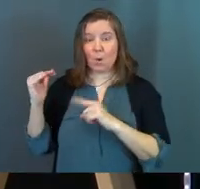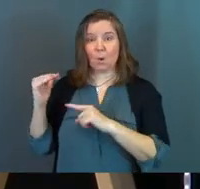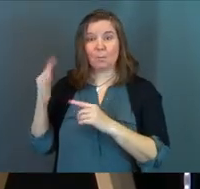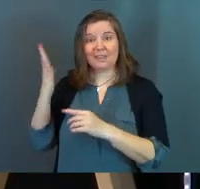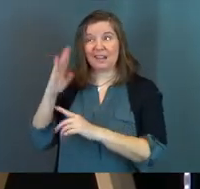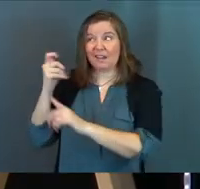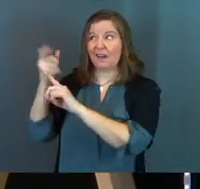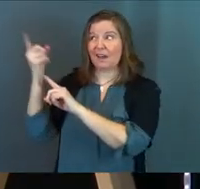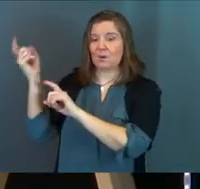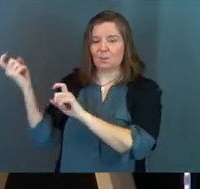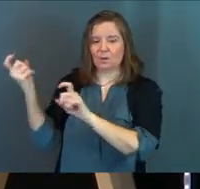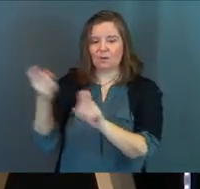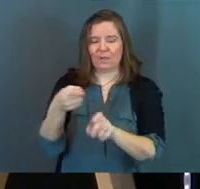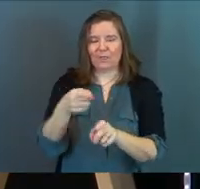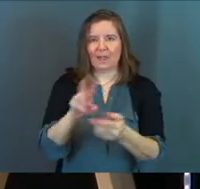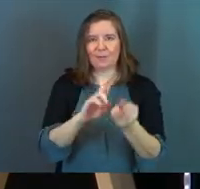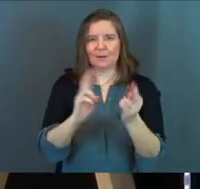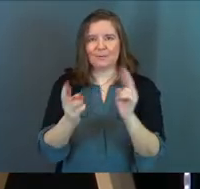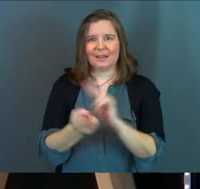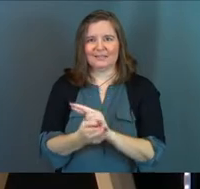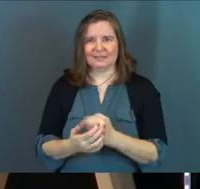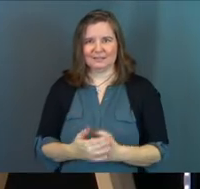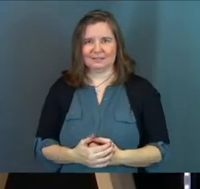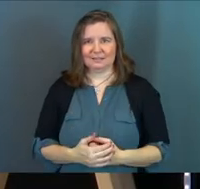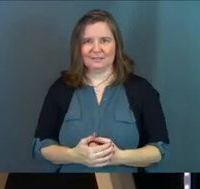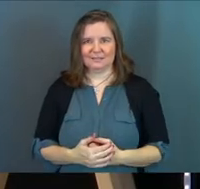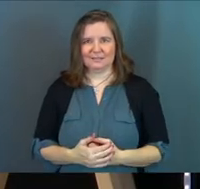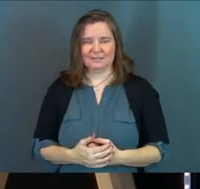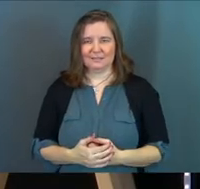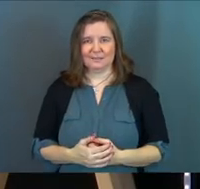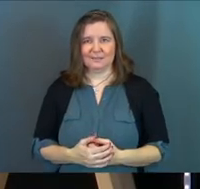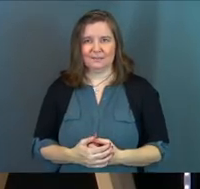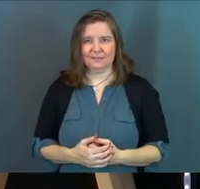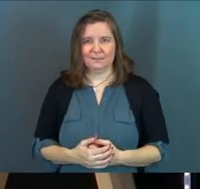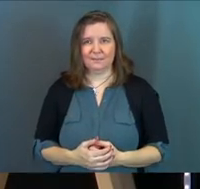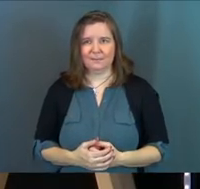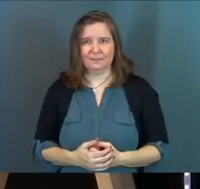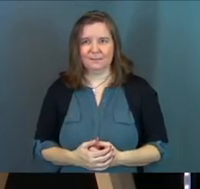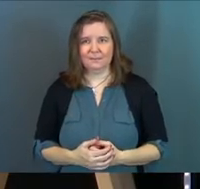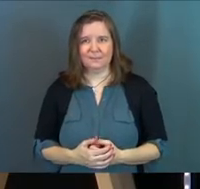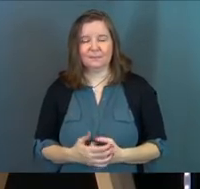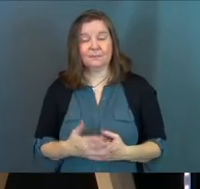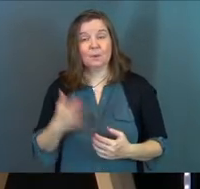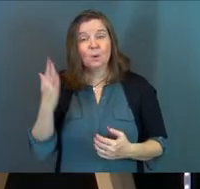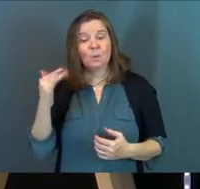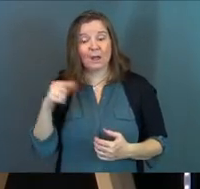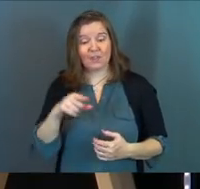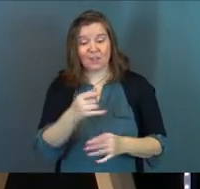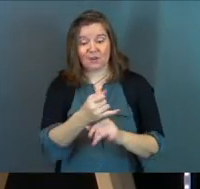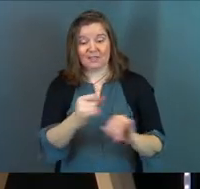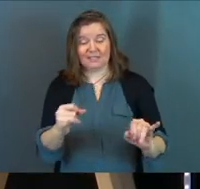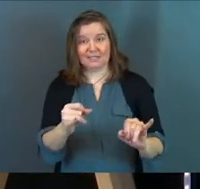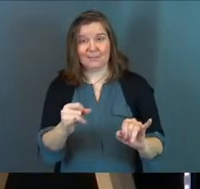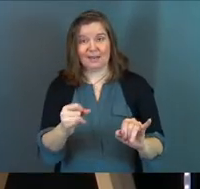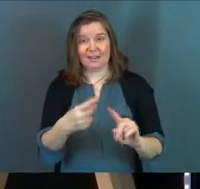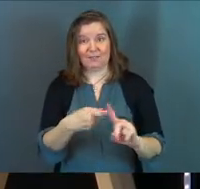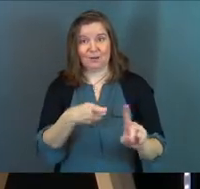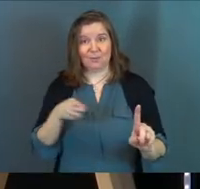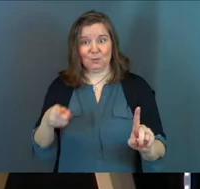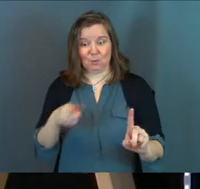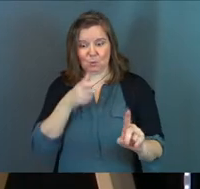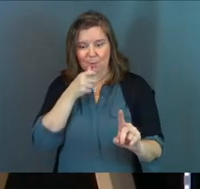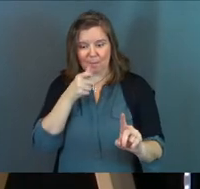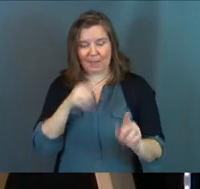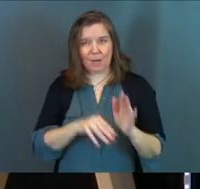Hope that God will grant them repentance. Because they're independent souls. who